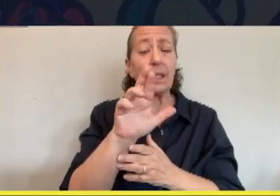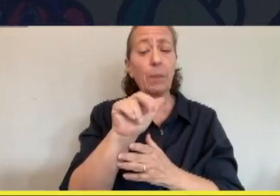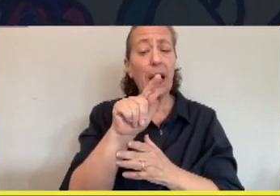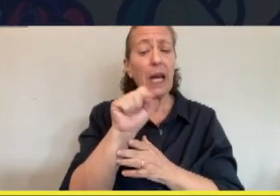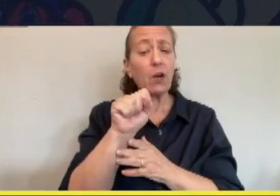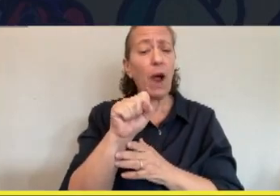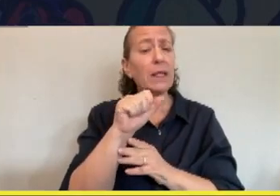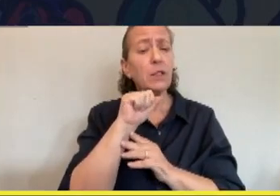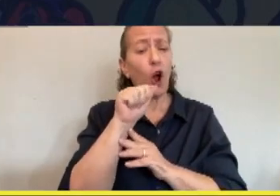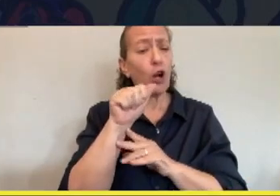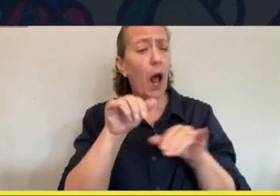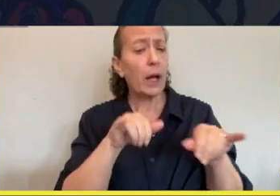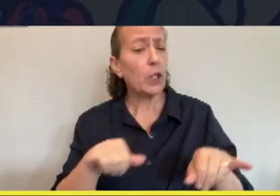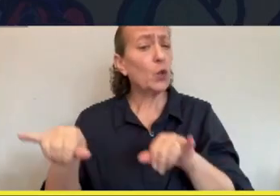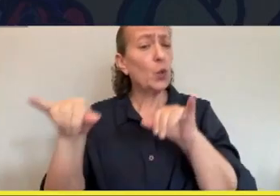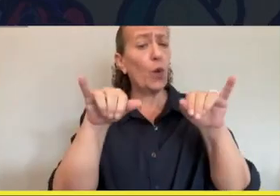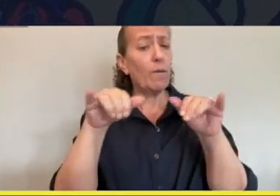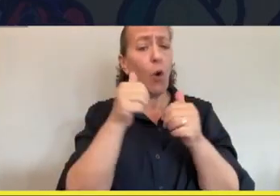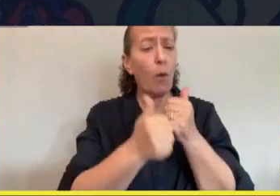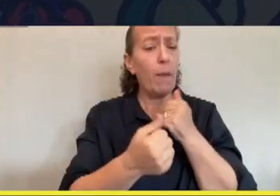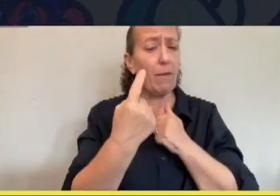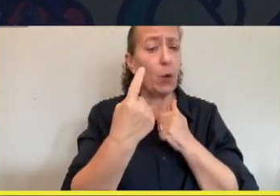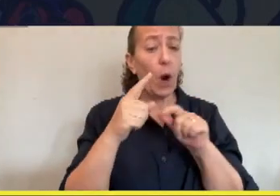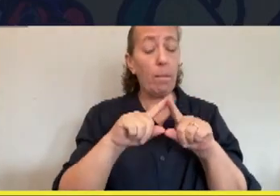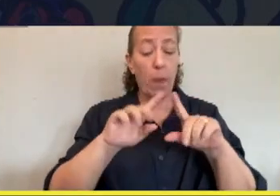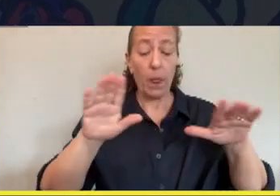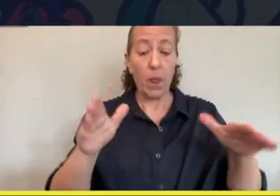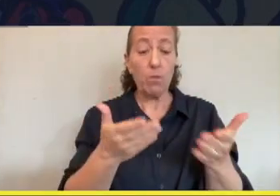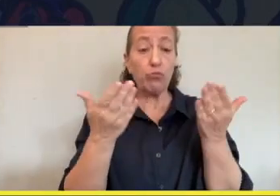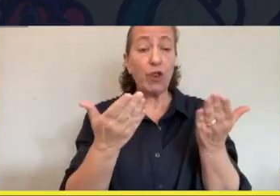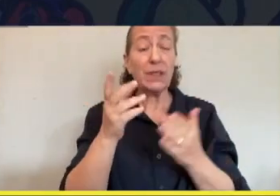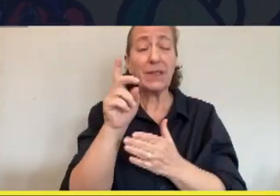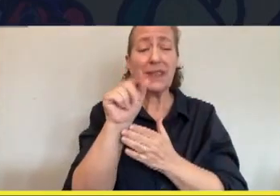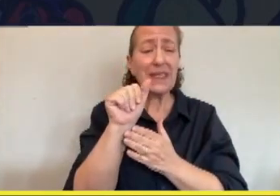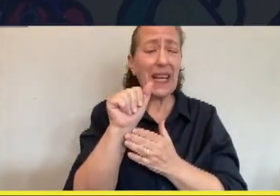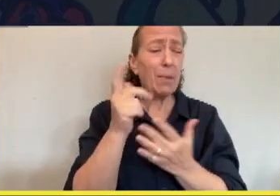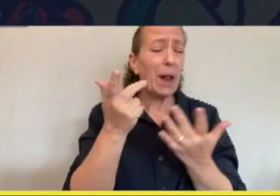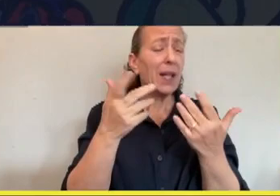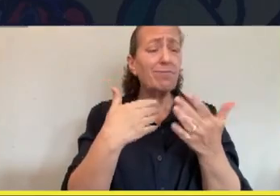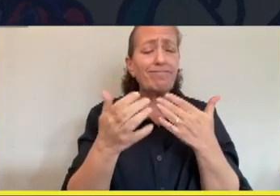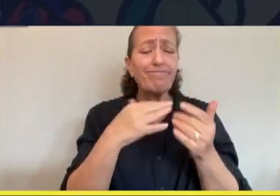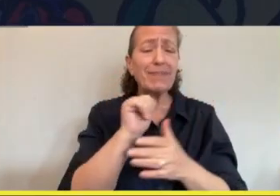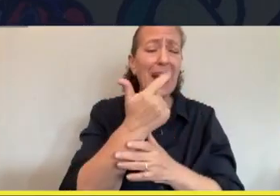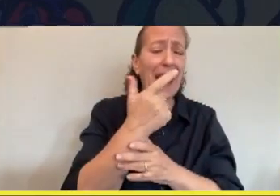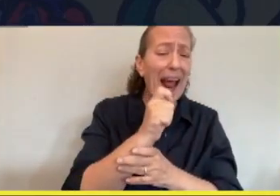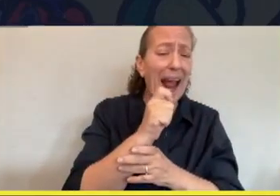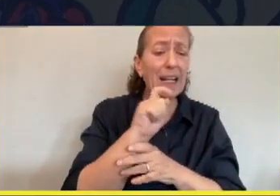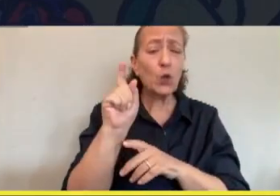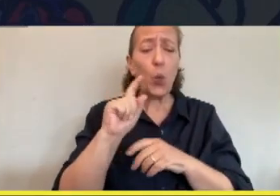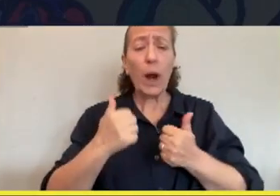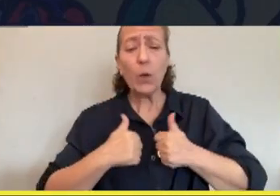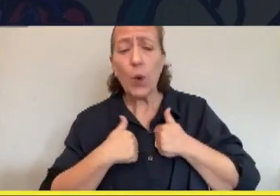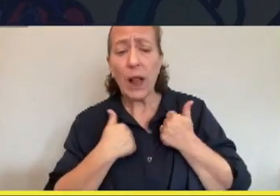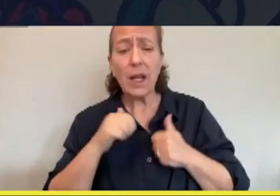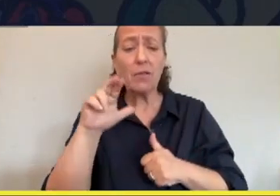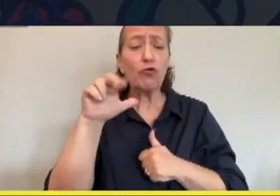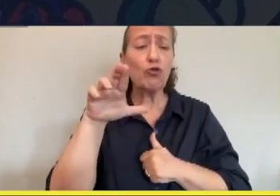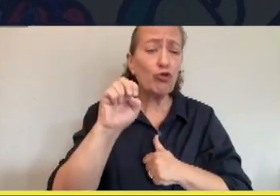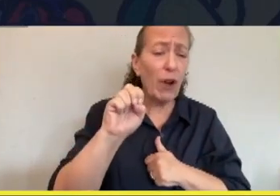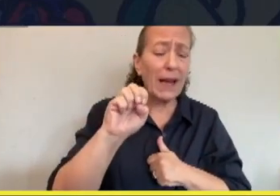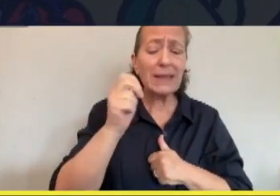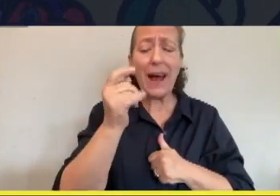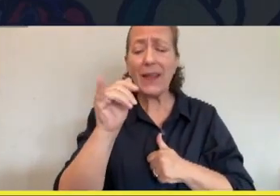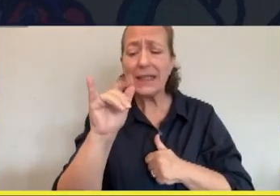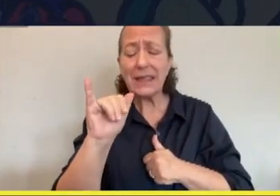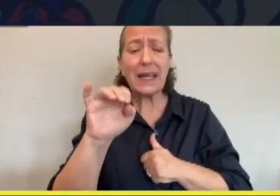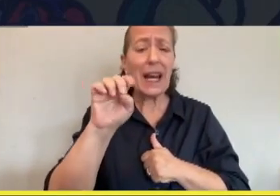groups, the presence of disabling conditions spans ages, geography, race and ethnicity, educational attainment, income,